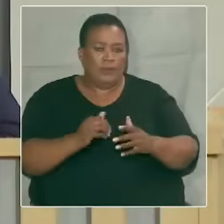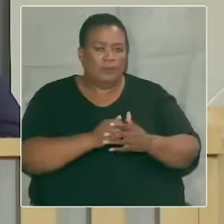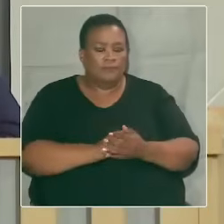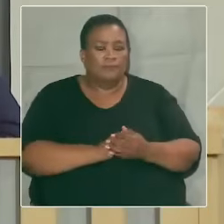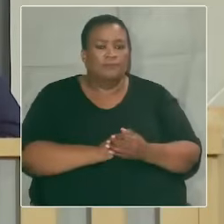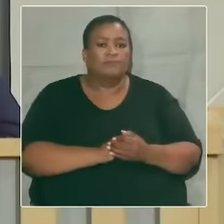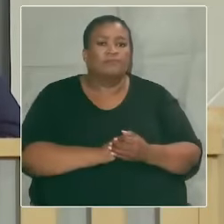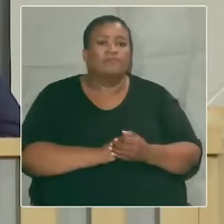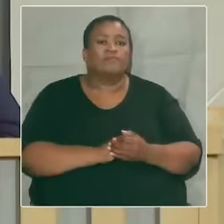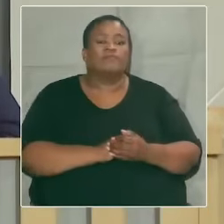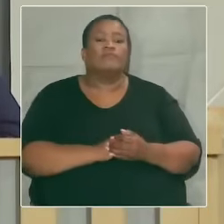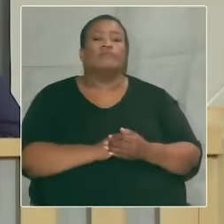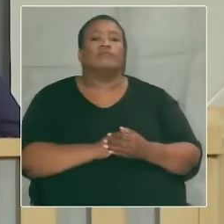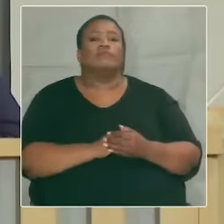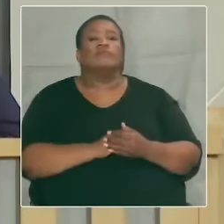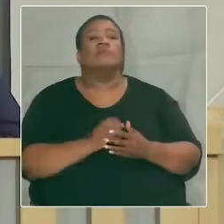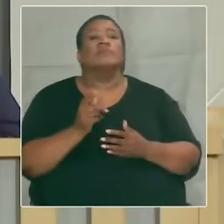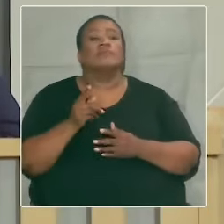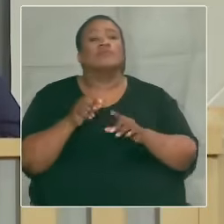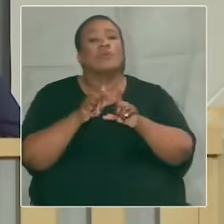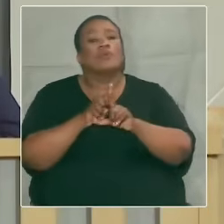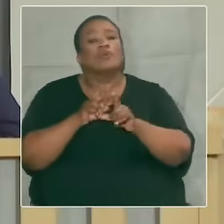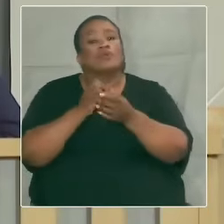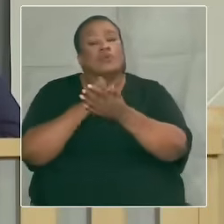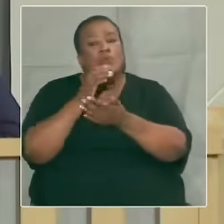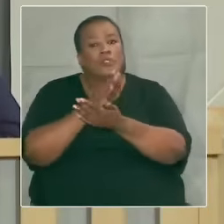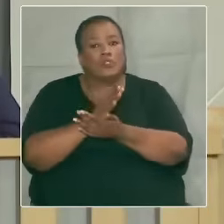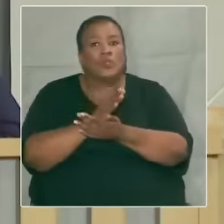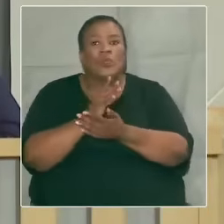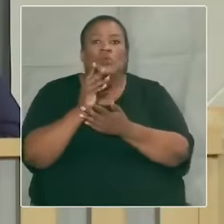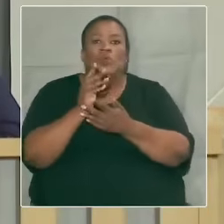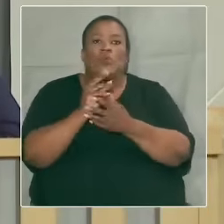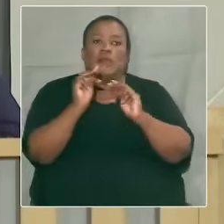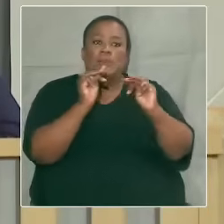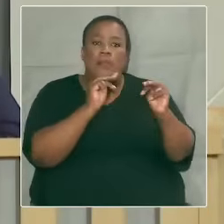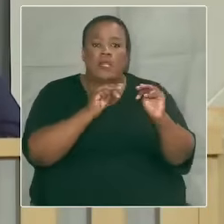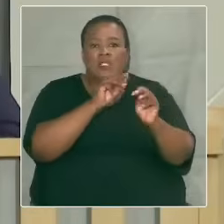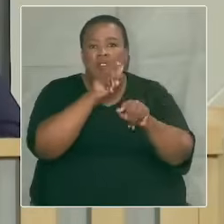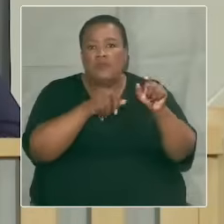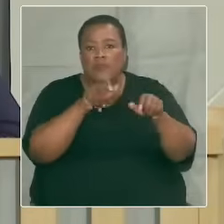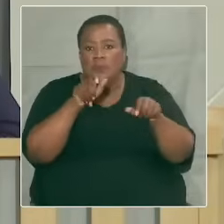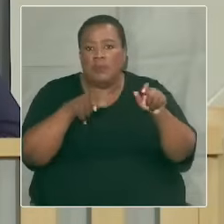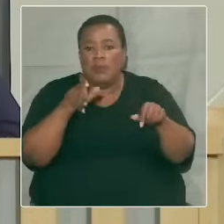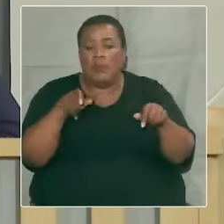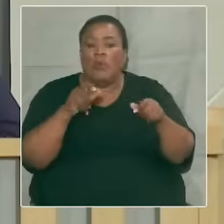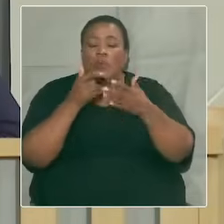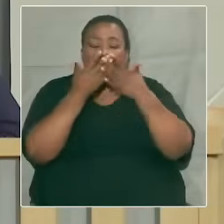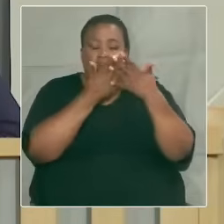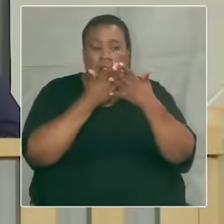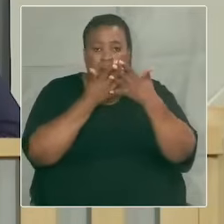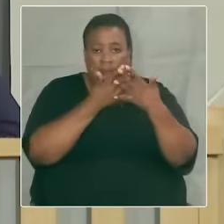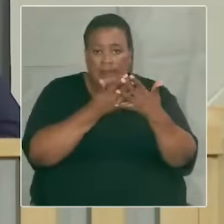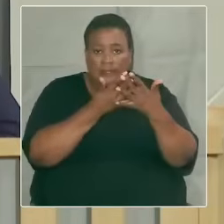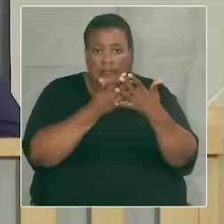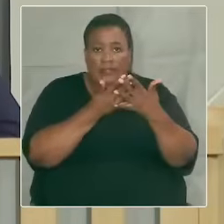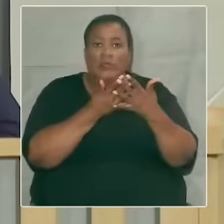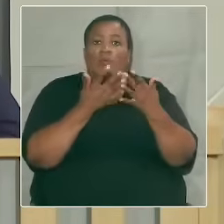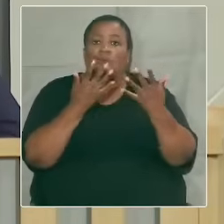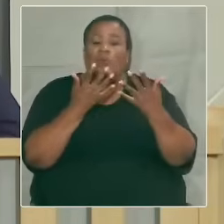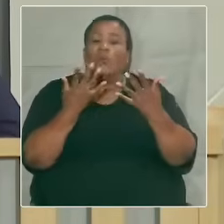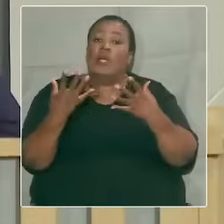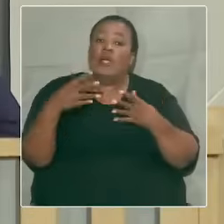the effective management of individuals in custody who are linked to ongoing investigations and